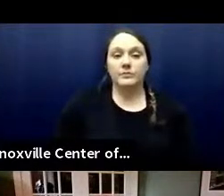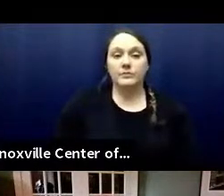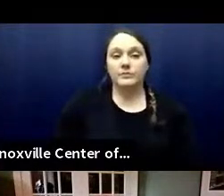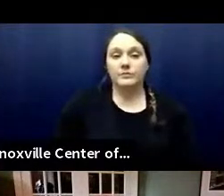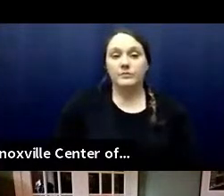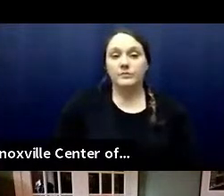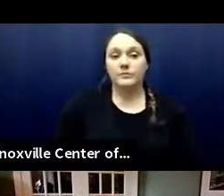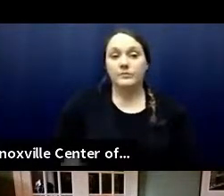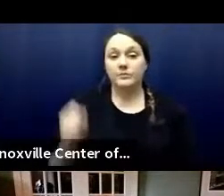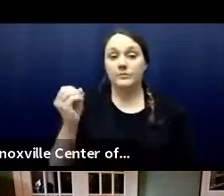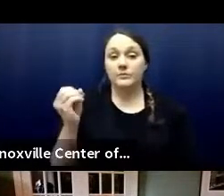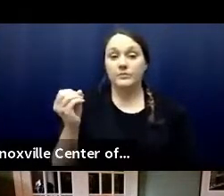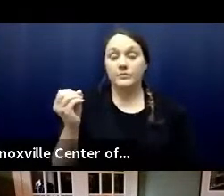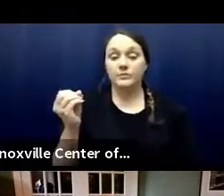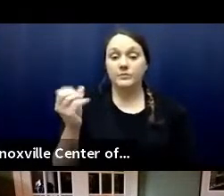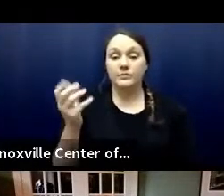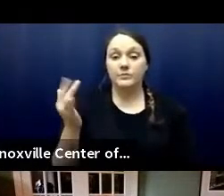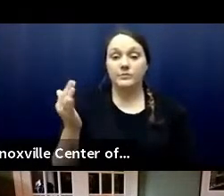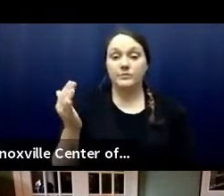So is there